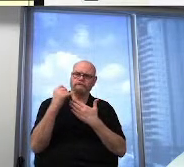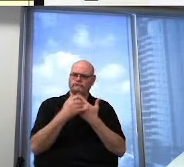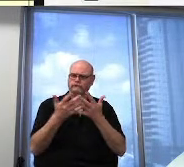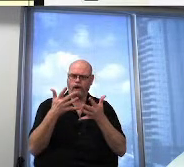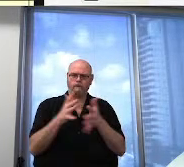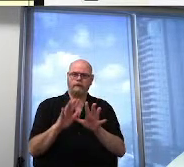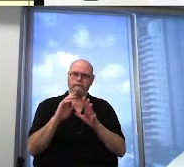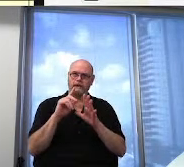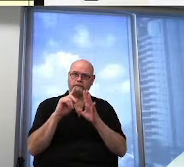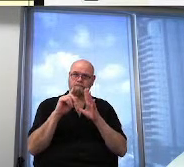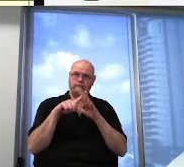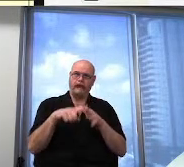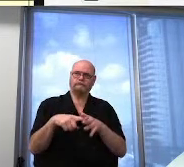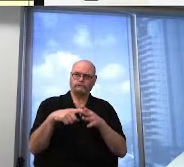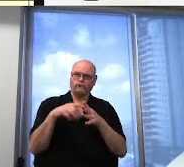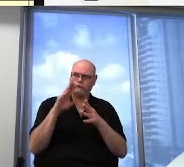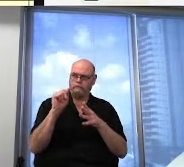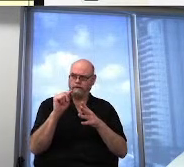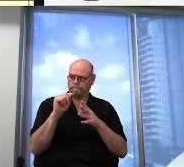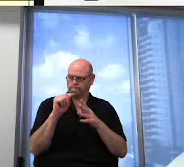executed and we just need the final